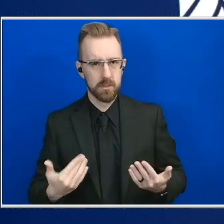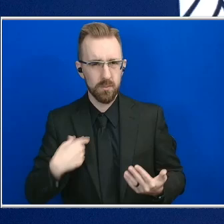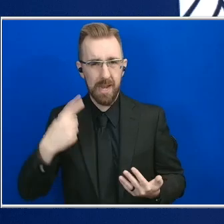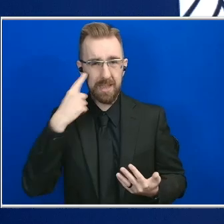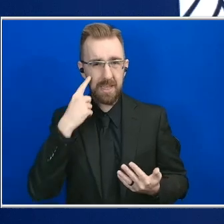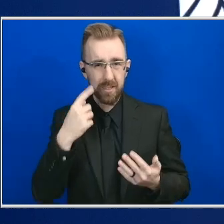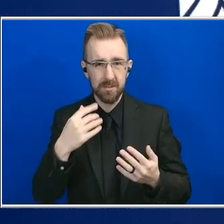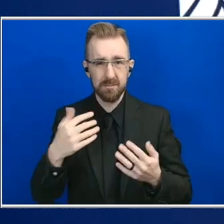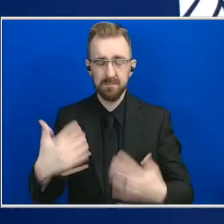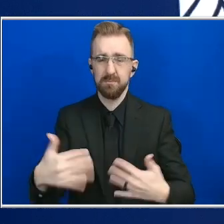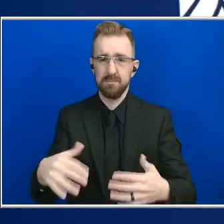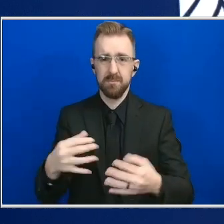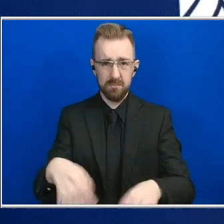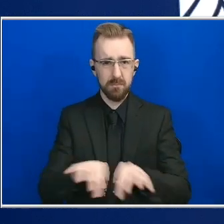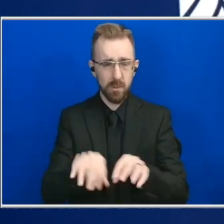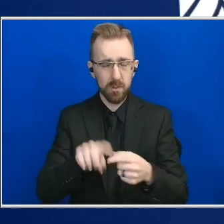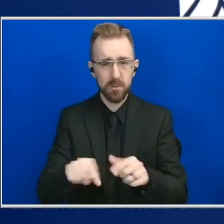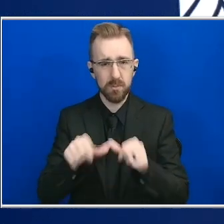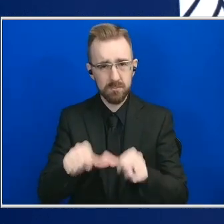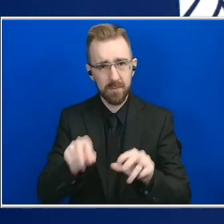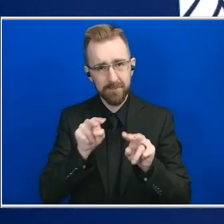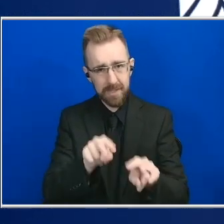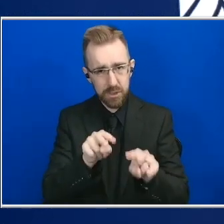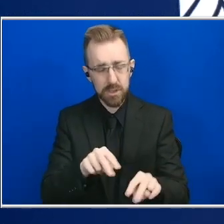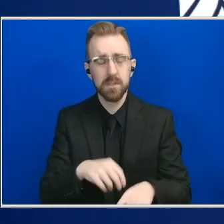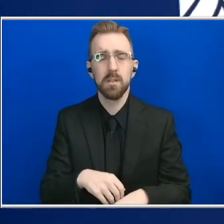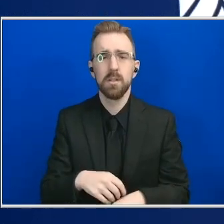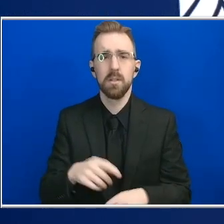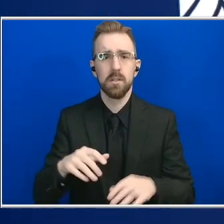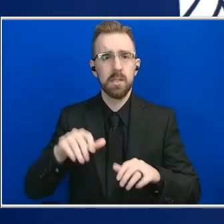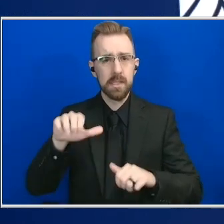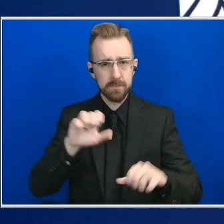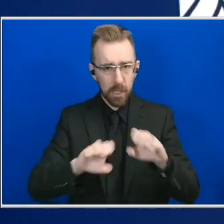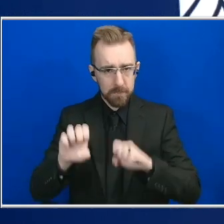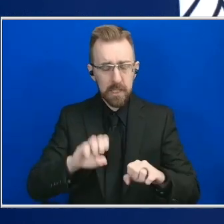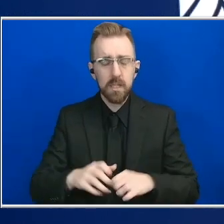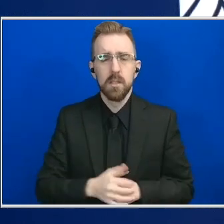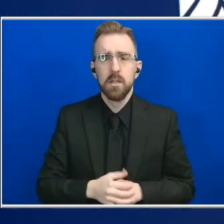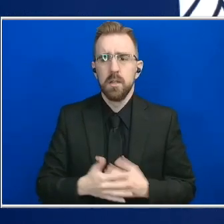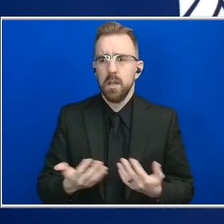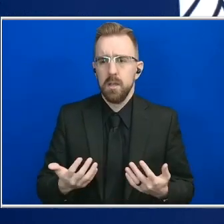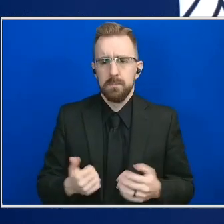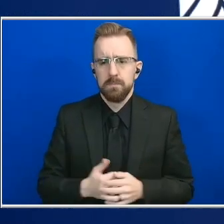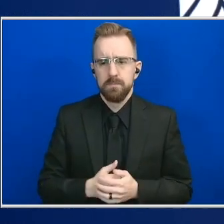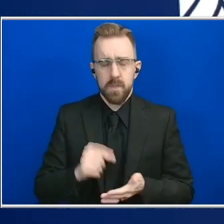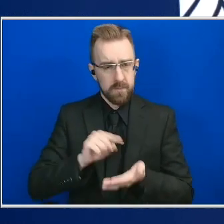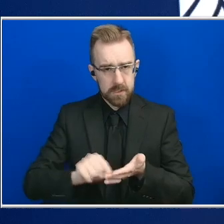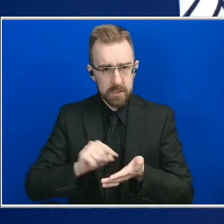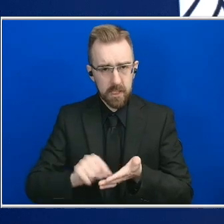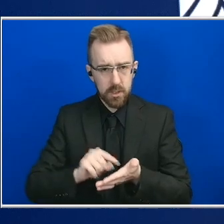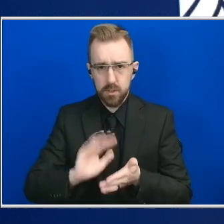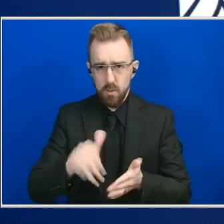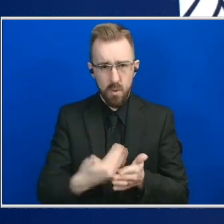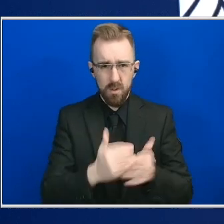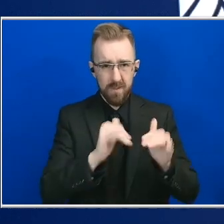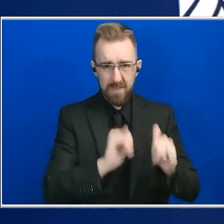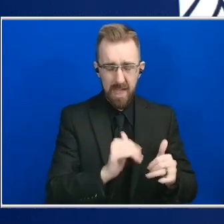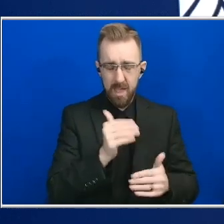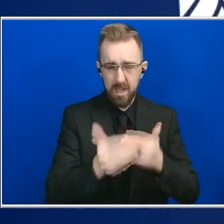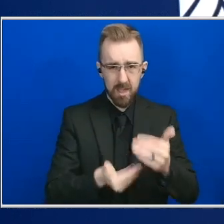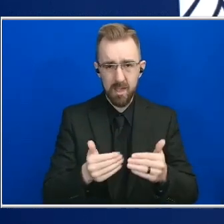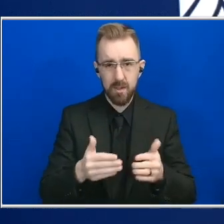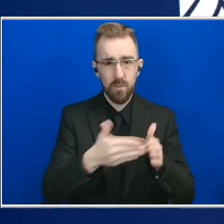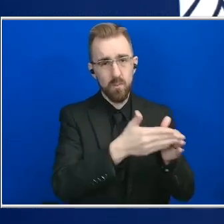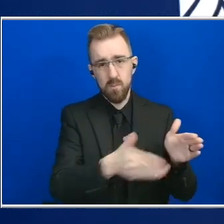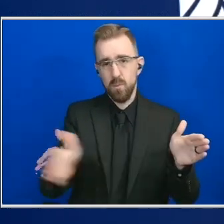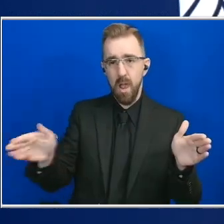to continue to be vigilant, to do the experiments, to do the investigations, and keep a wide net for looking at these